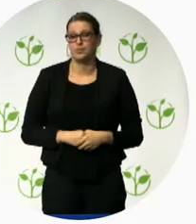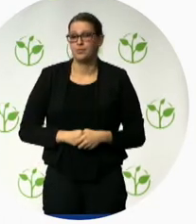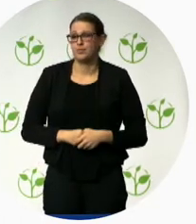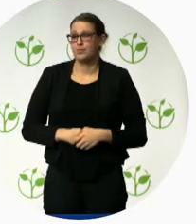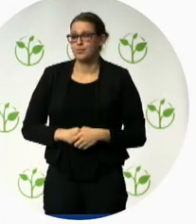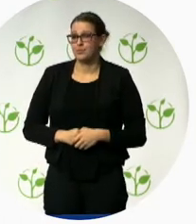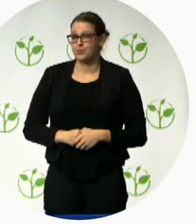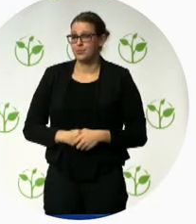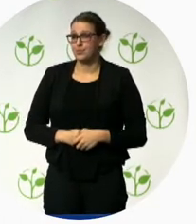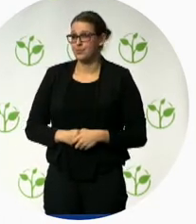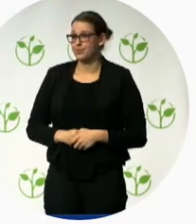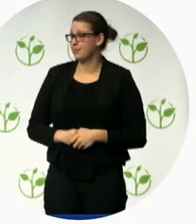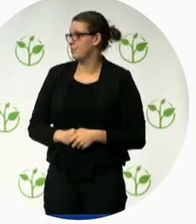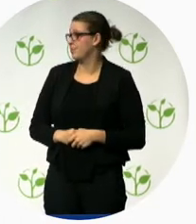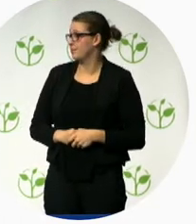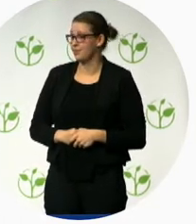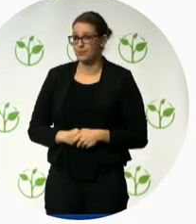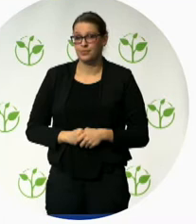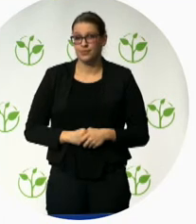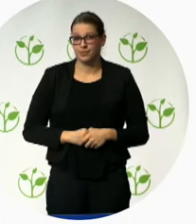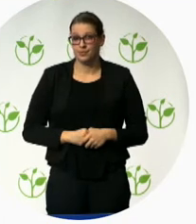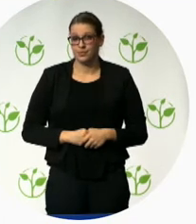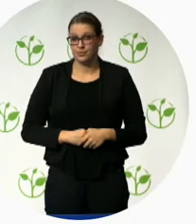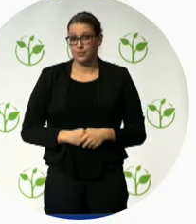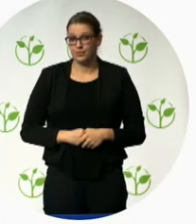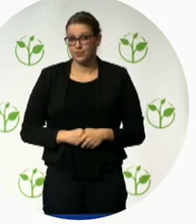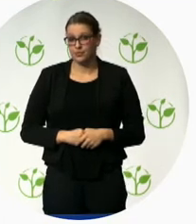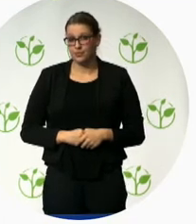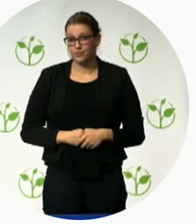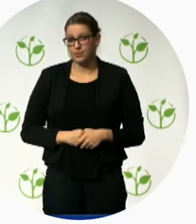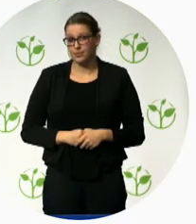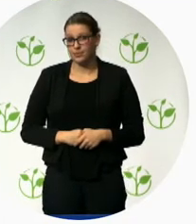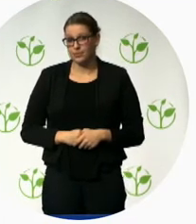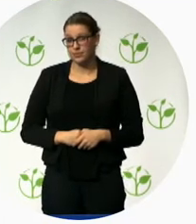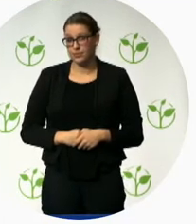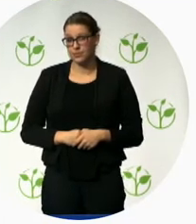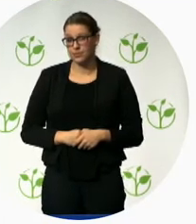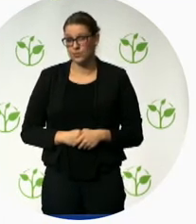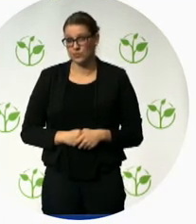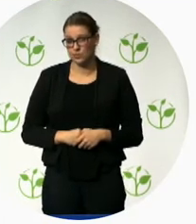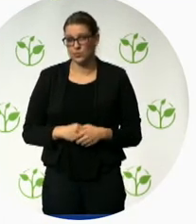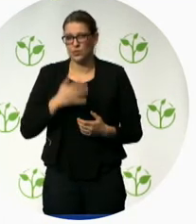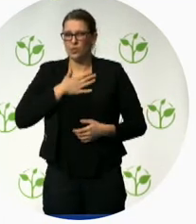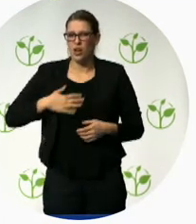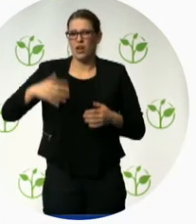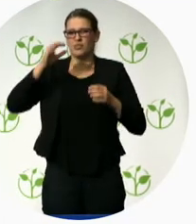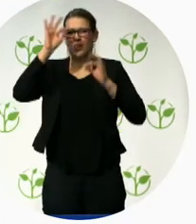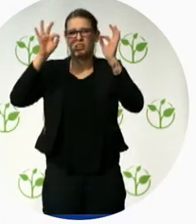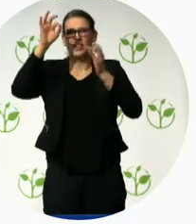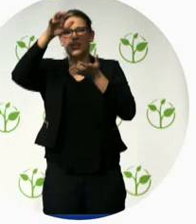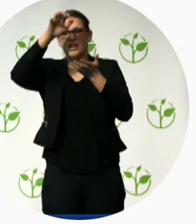Let me take a few more questions, and then we'll reply. I saw a hand in the back.